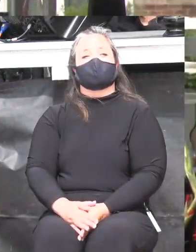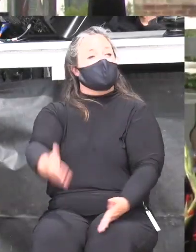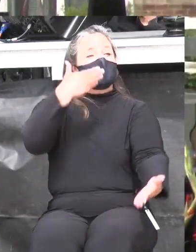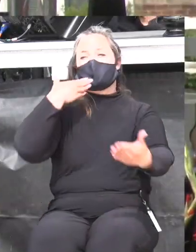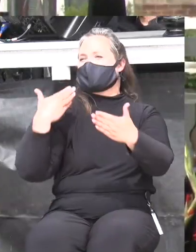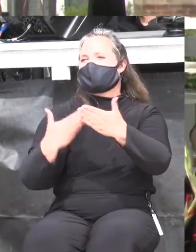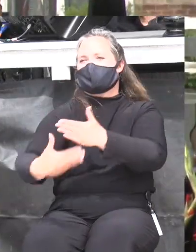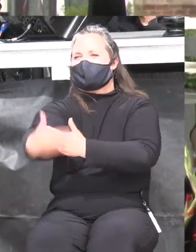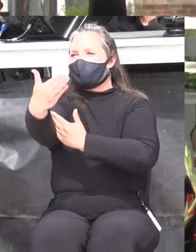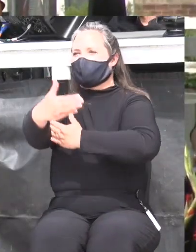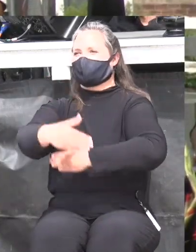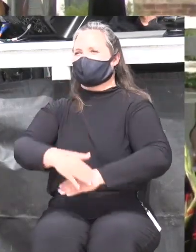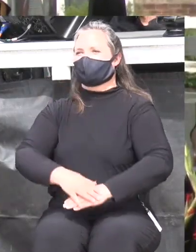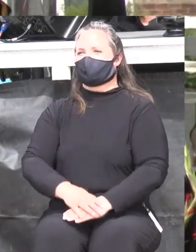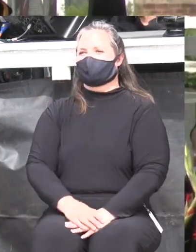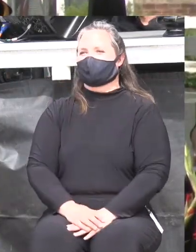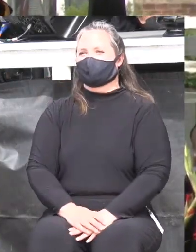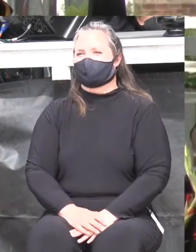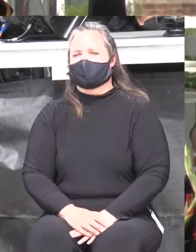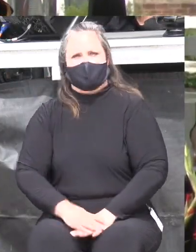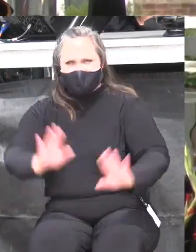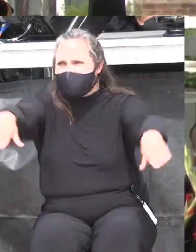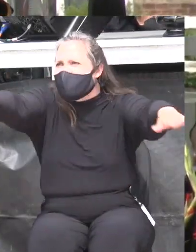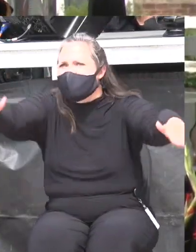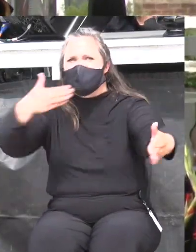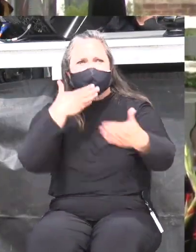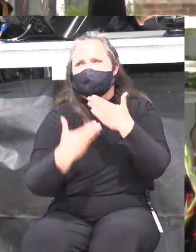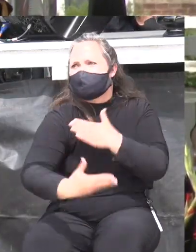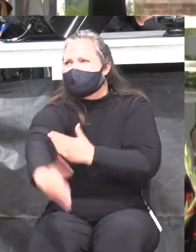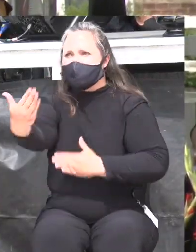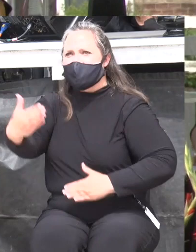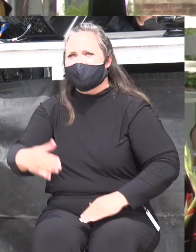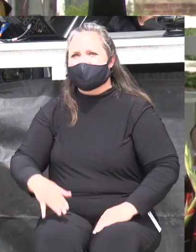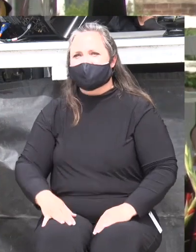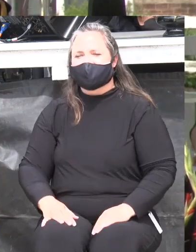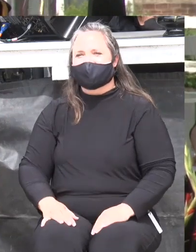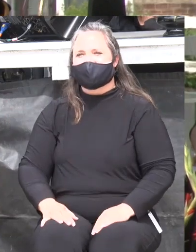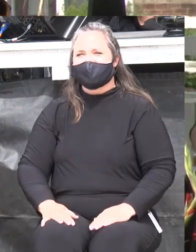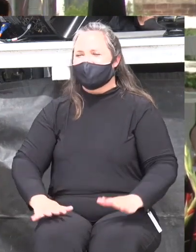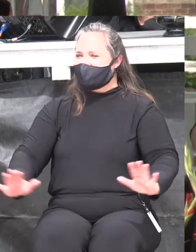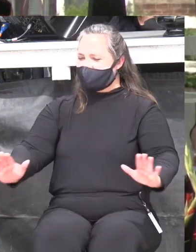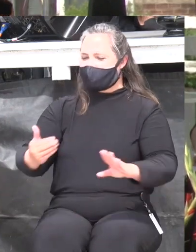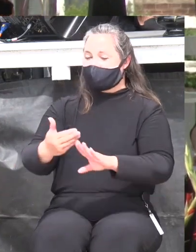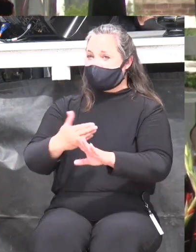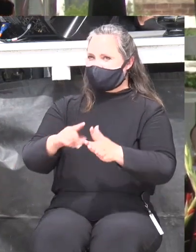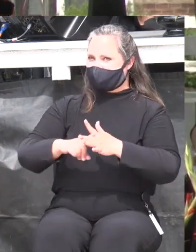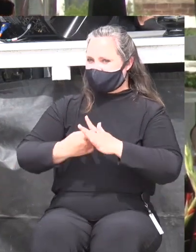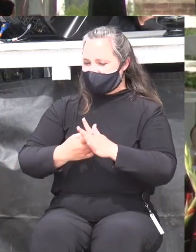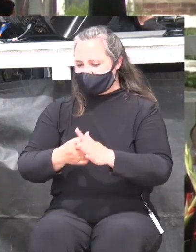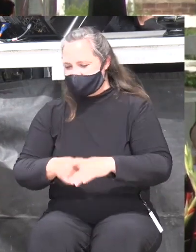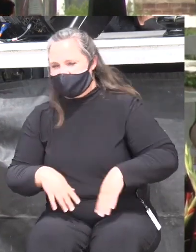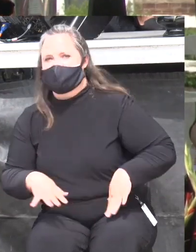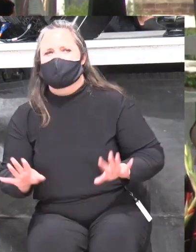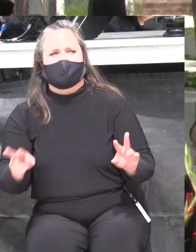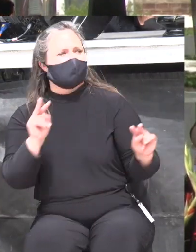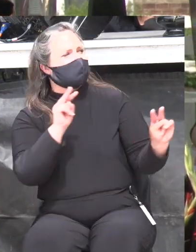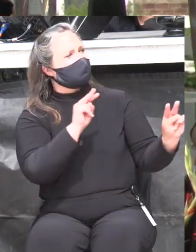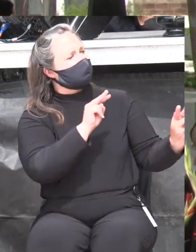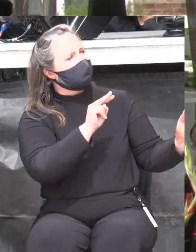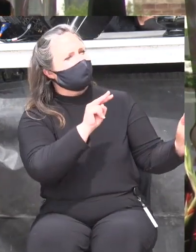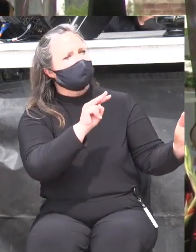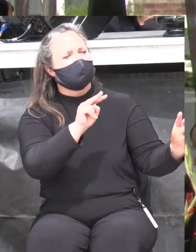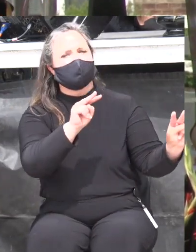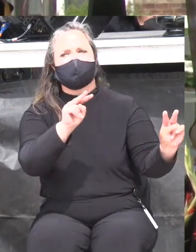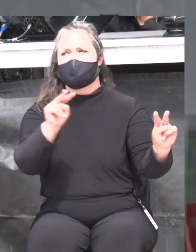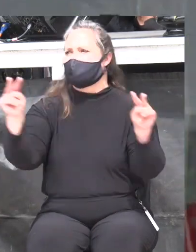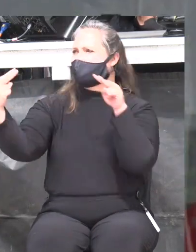Good morning. I said good morning. Before I begin, let's just take a look around at each